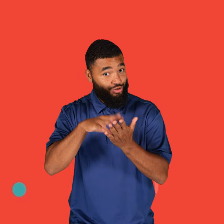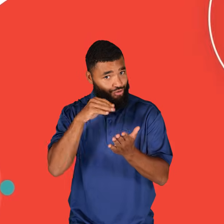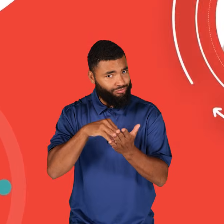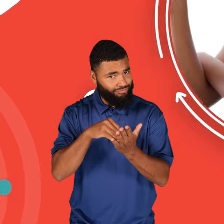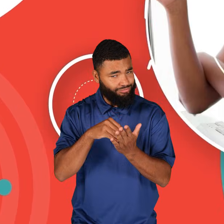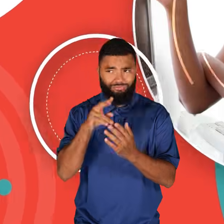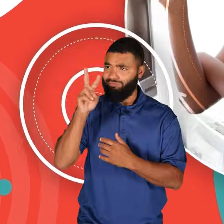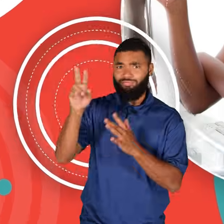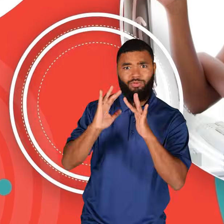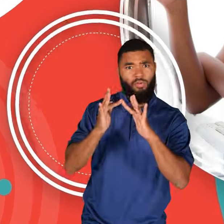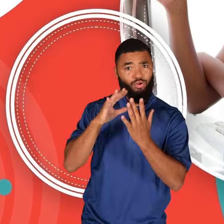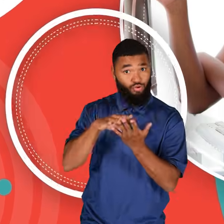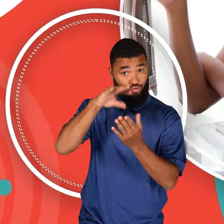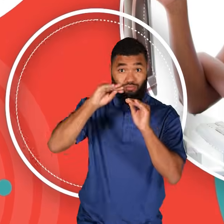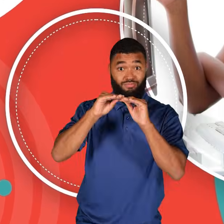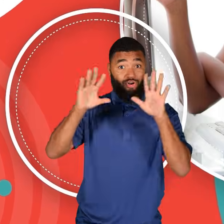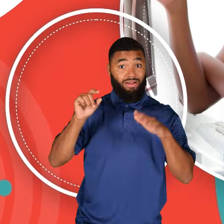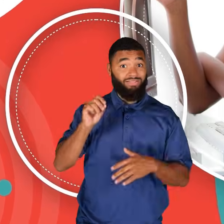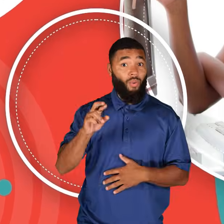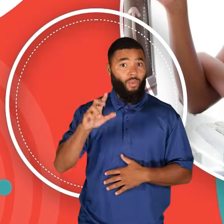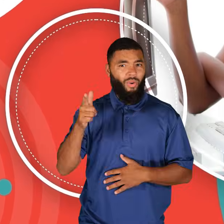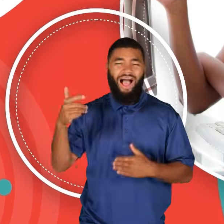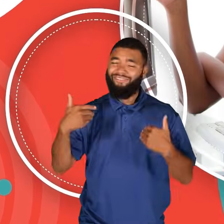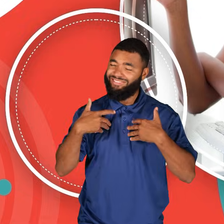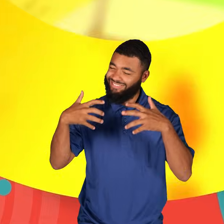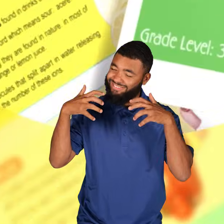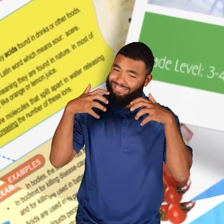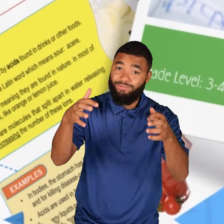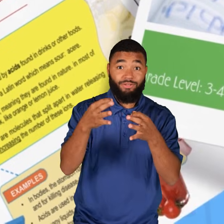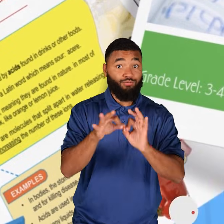at learnbright.org for thousands of free